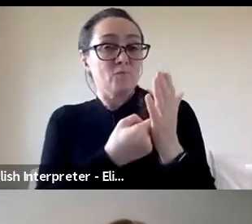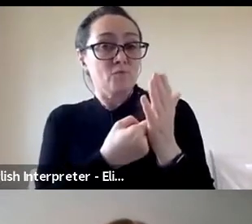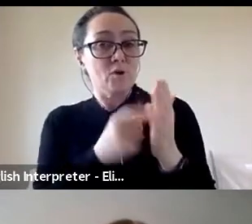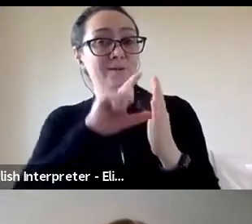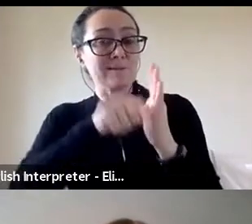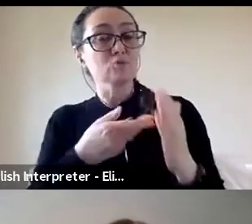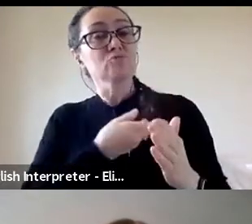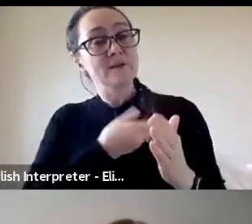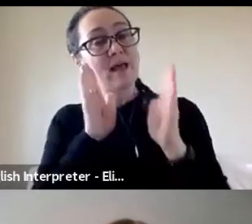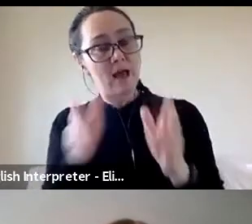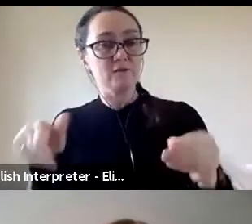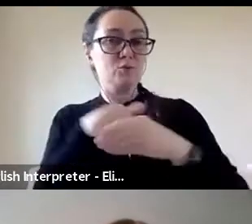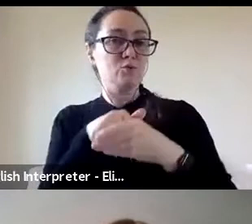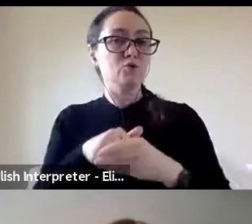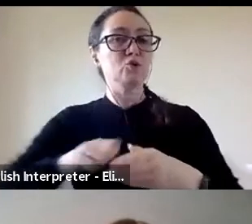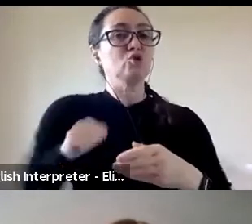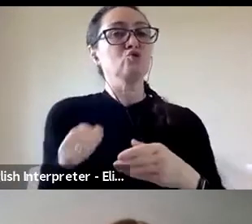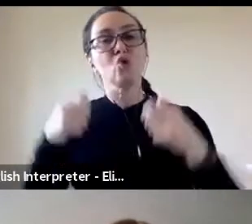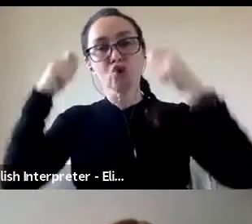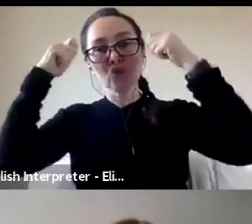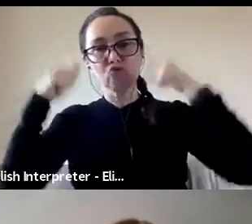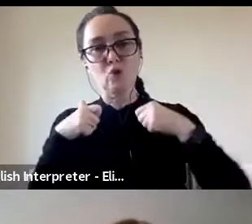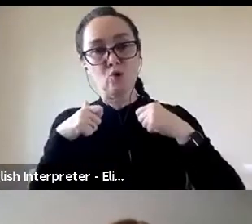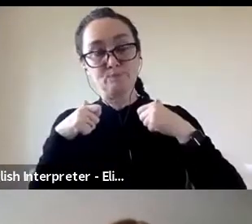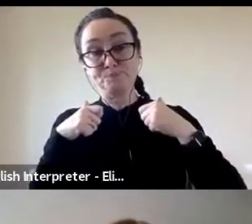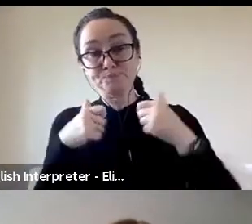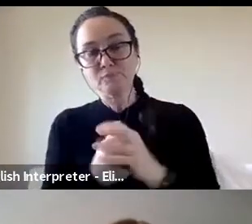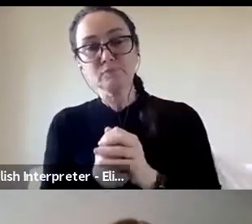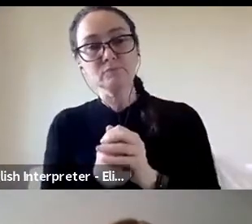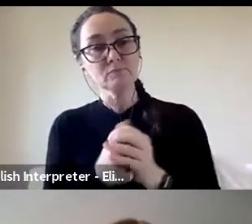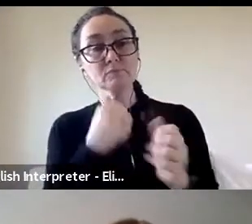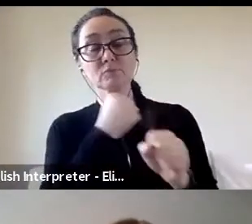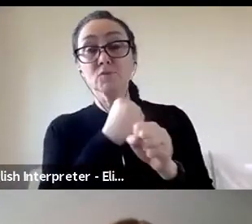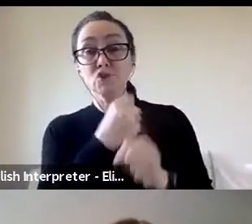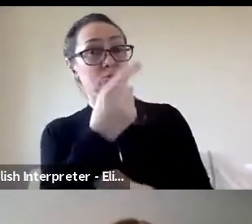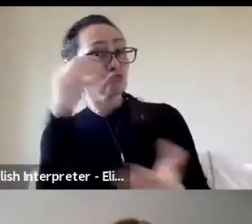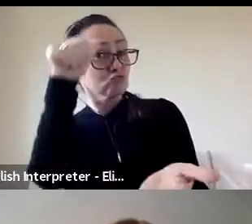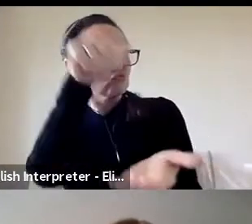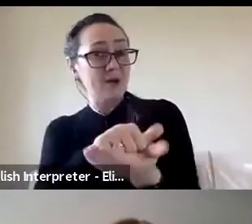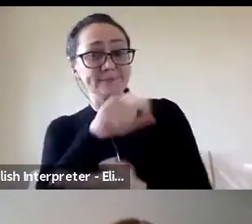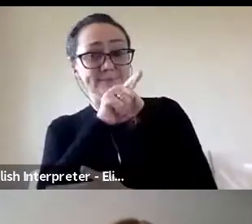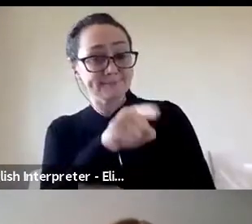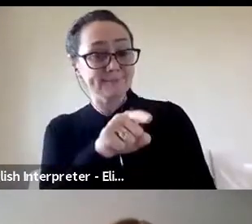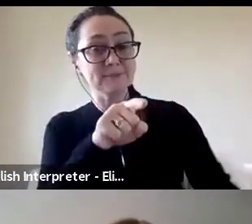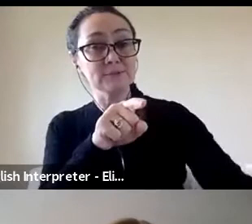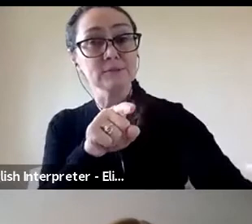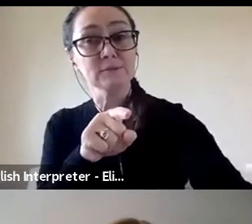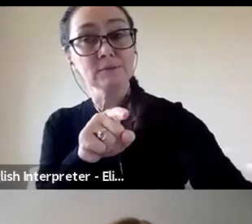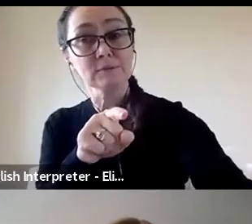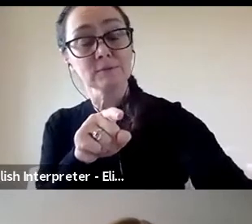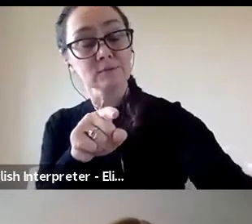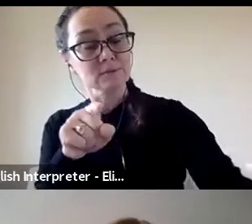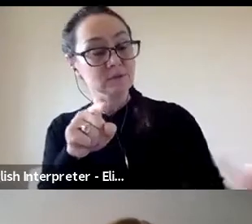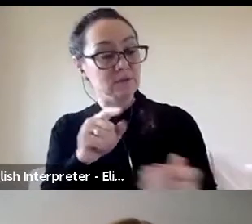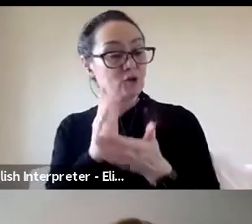that. And I think Gillian was absolutely right. You've got to have people in the room who